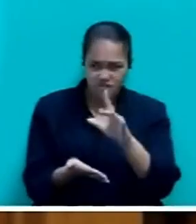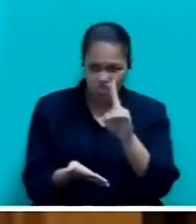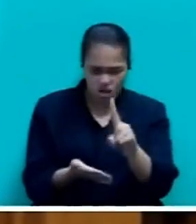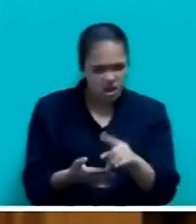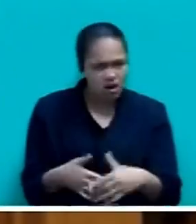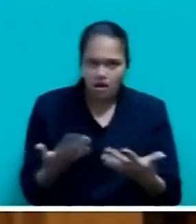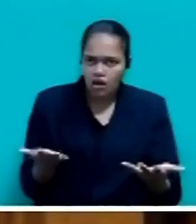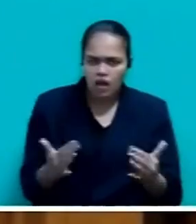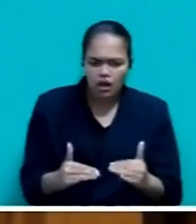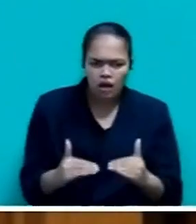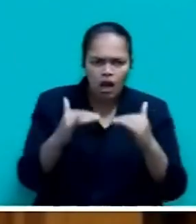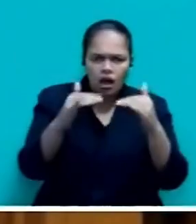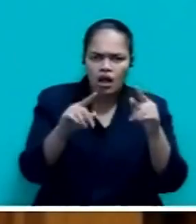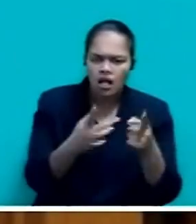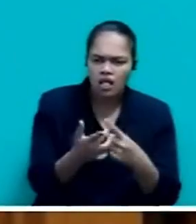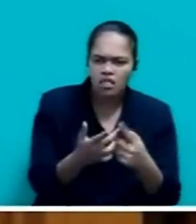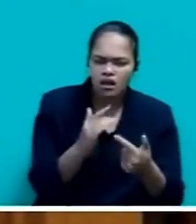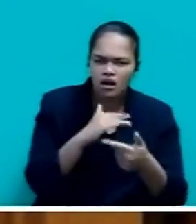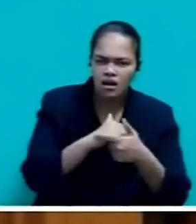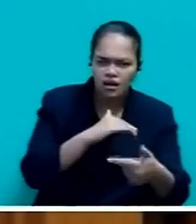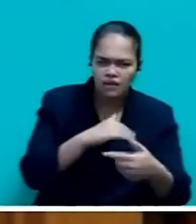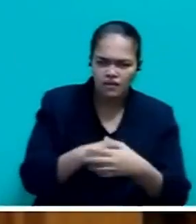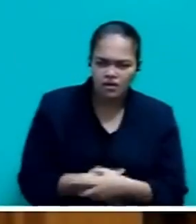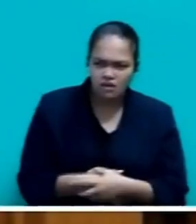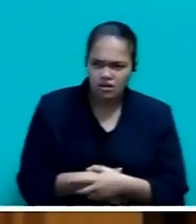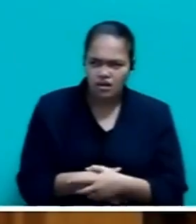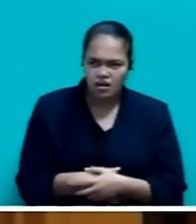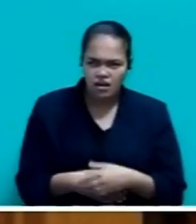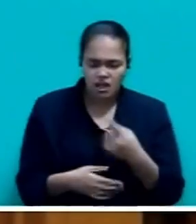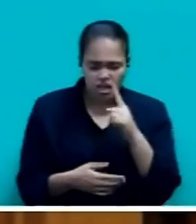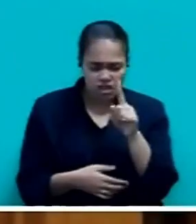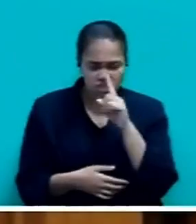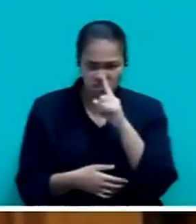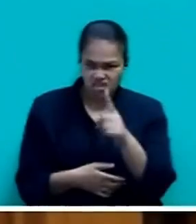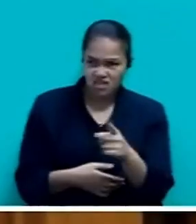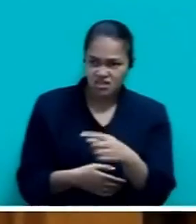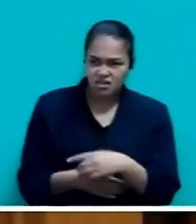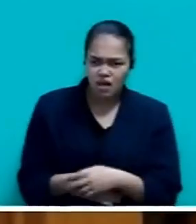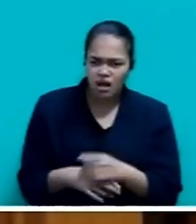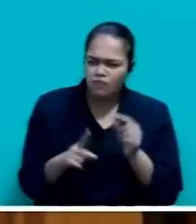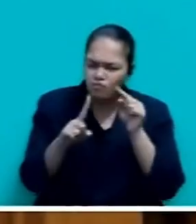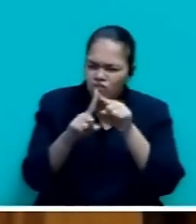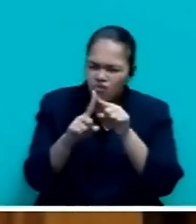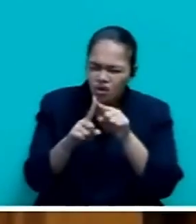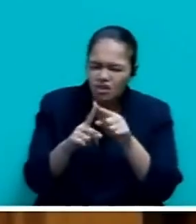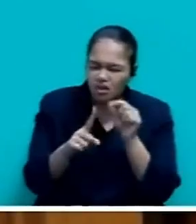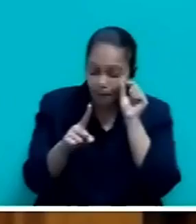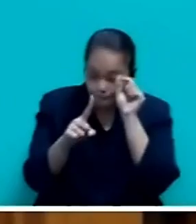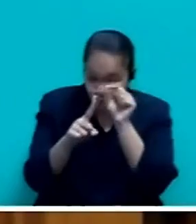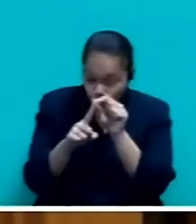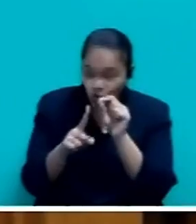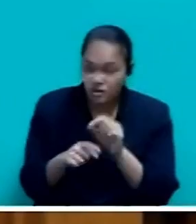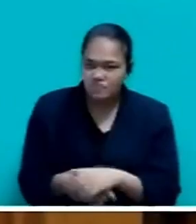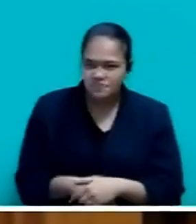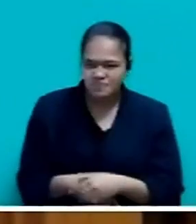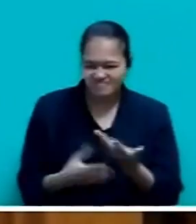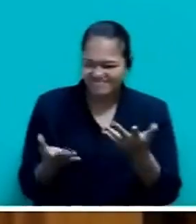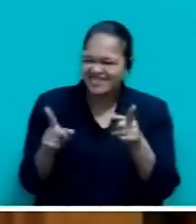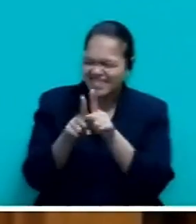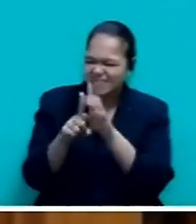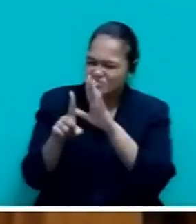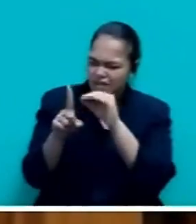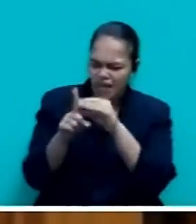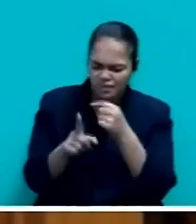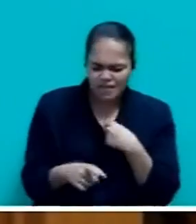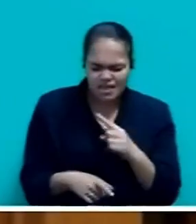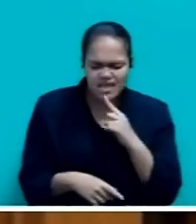the insults now flying around, and bordering on, and the point is, it takes, when we tell kids,